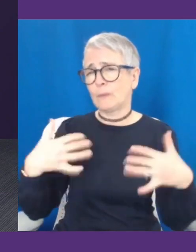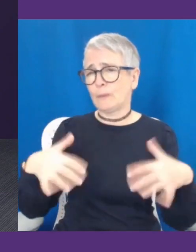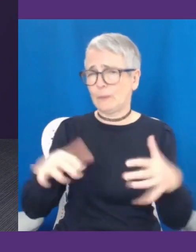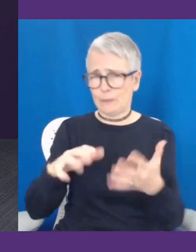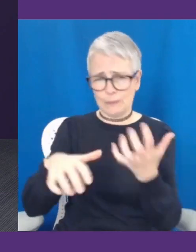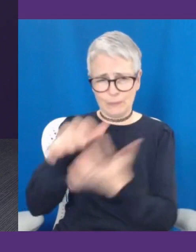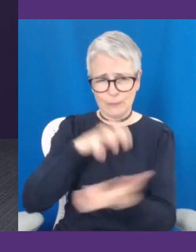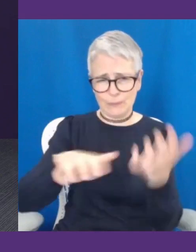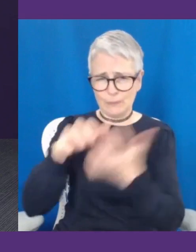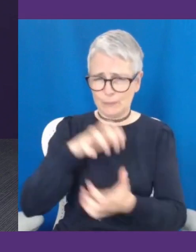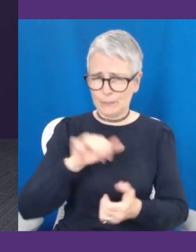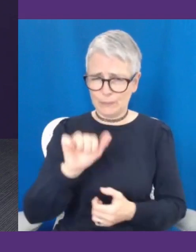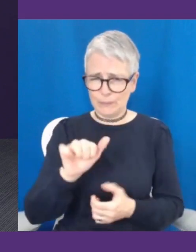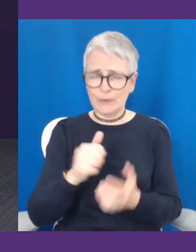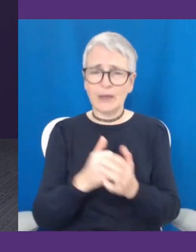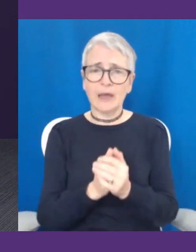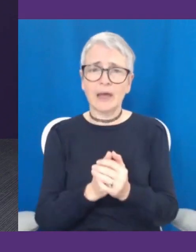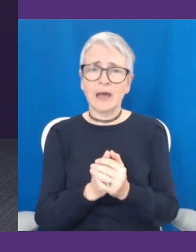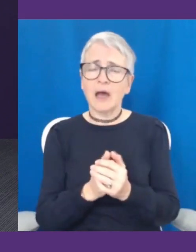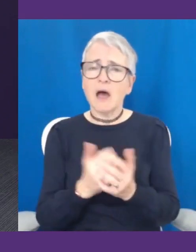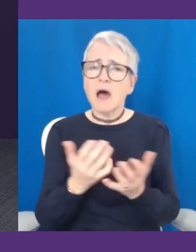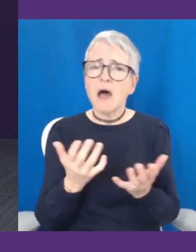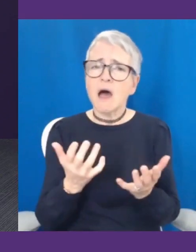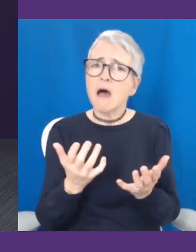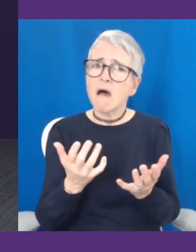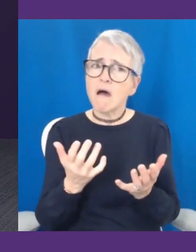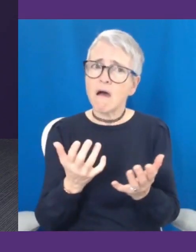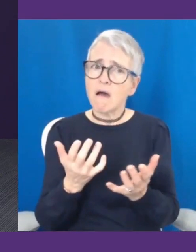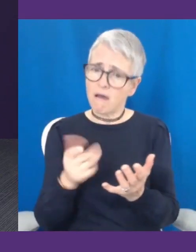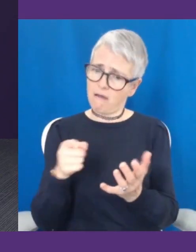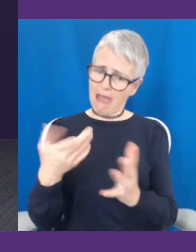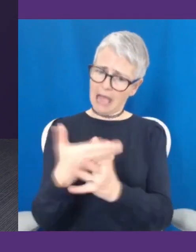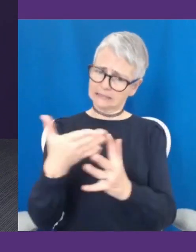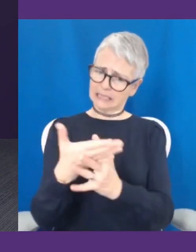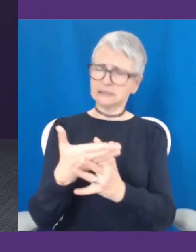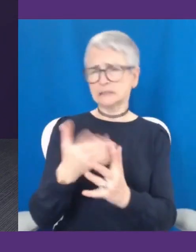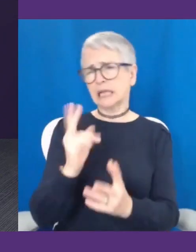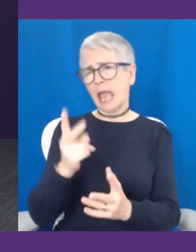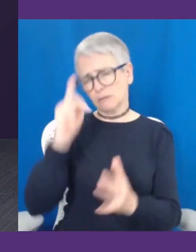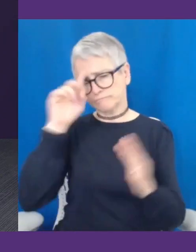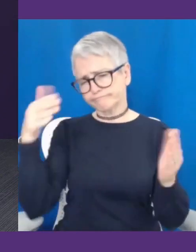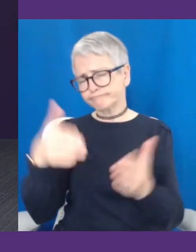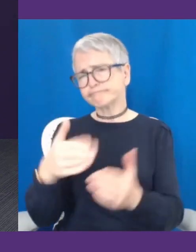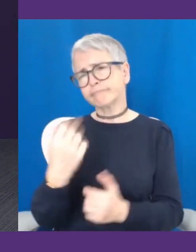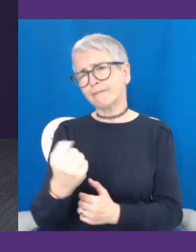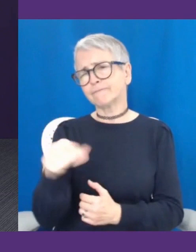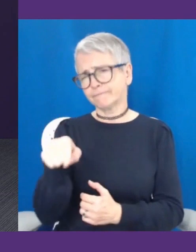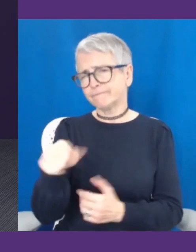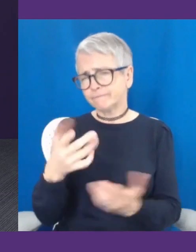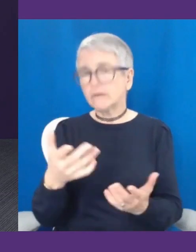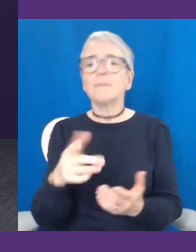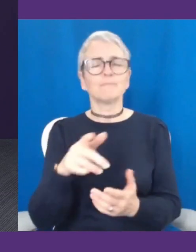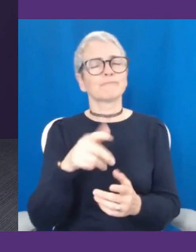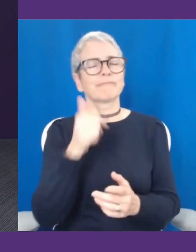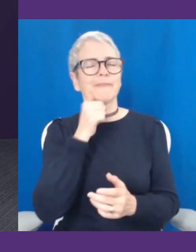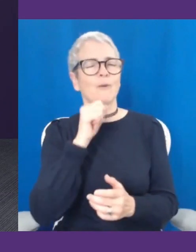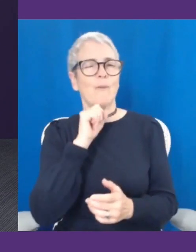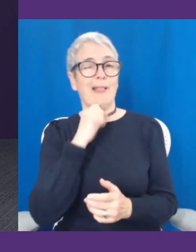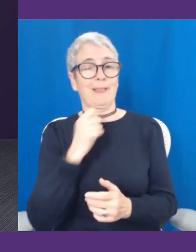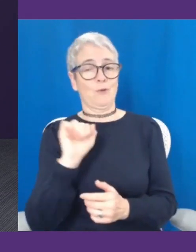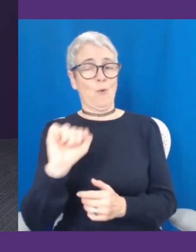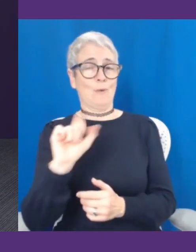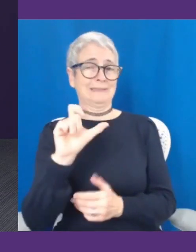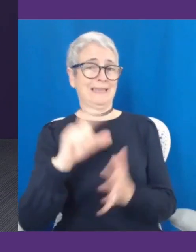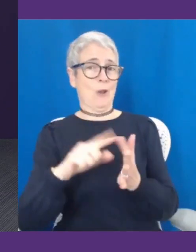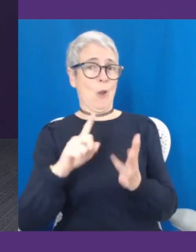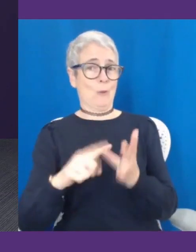in, but accessibility for you is right at the heart of the work that you're doing. So can you tell me a little bit about where that is? We're going to hear from your CEO soon. He's going to be bigging up